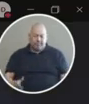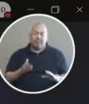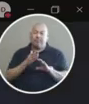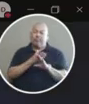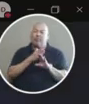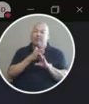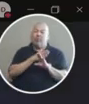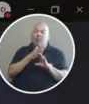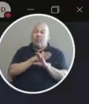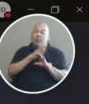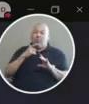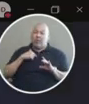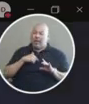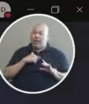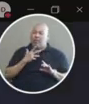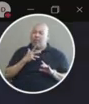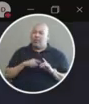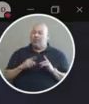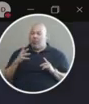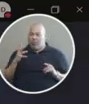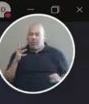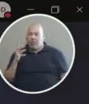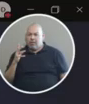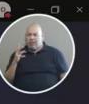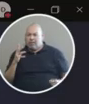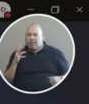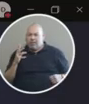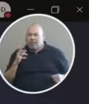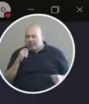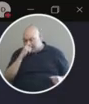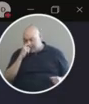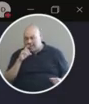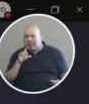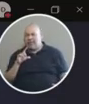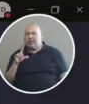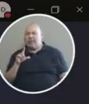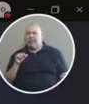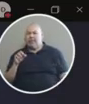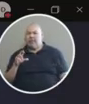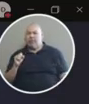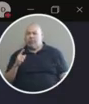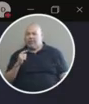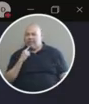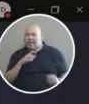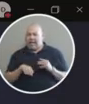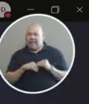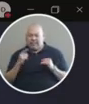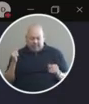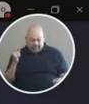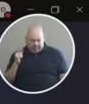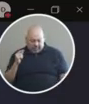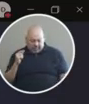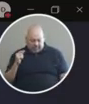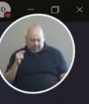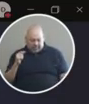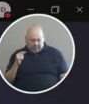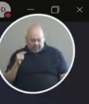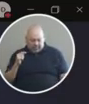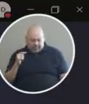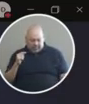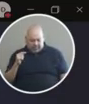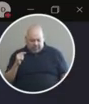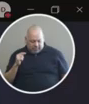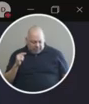take up 3 and then 4, Representative Lizarraga has something to say. Okay.